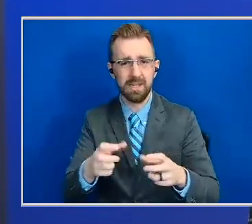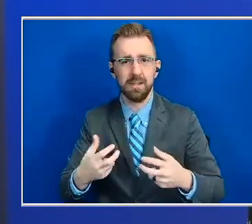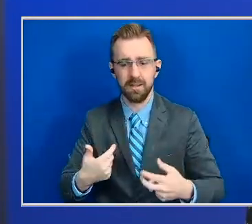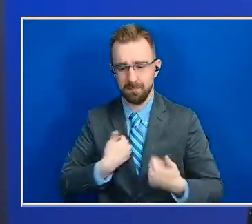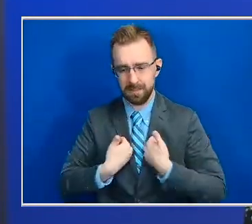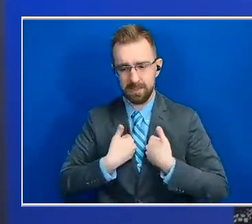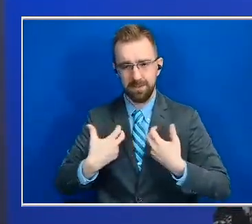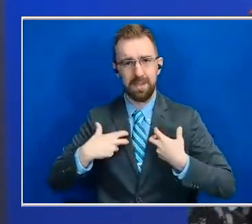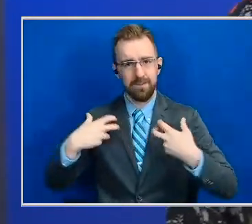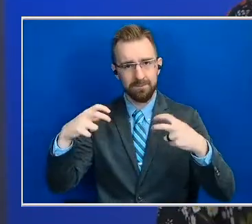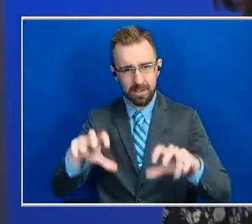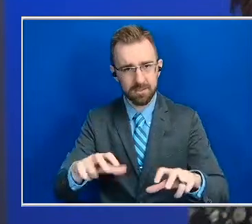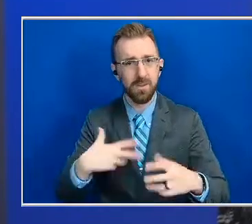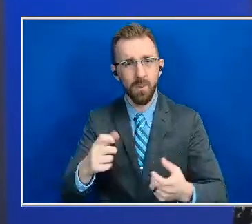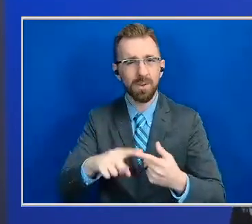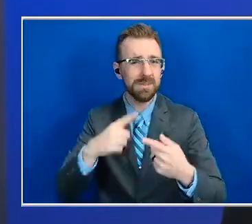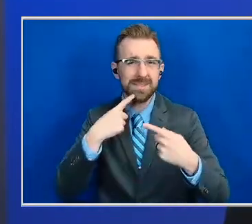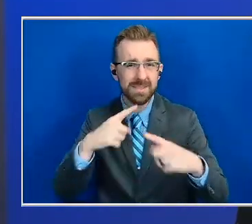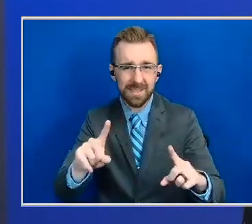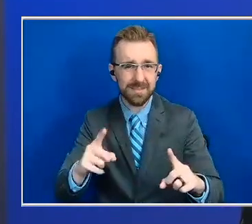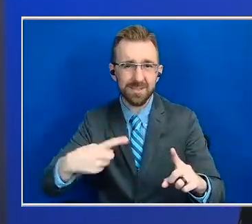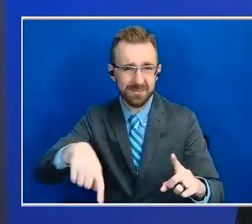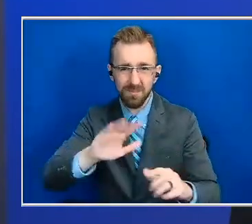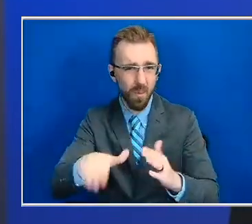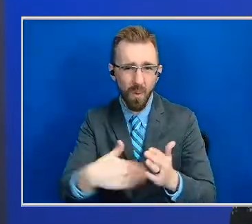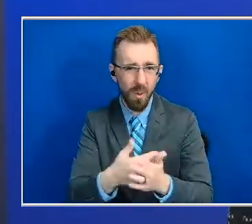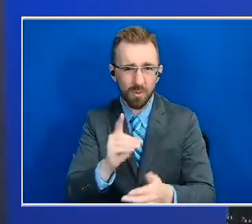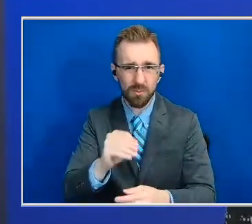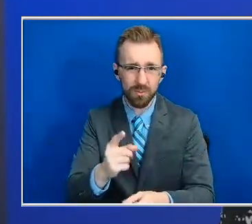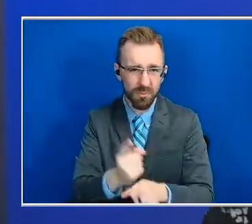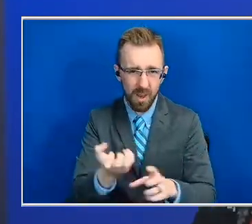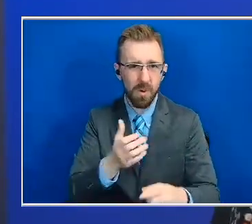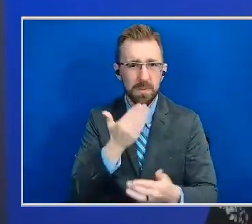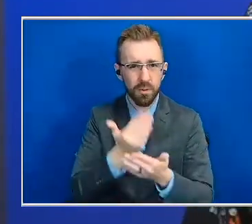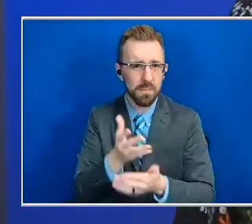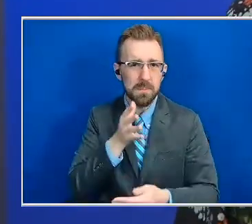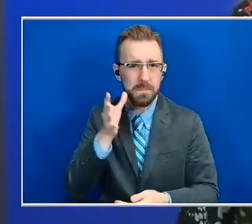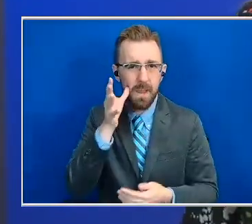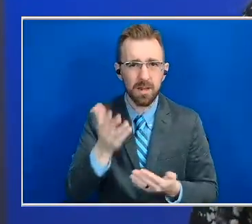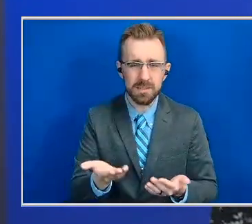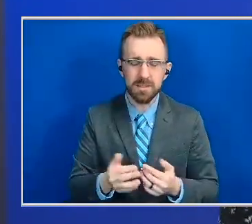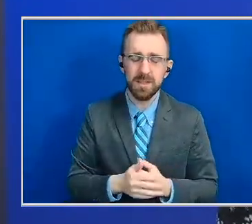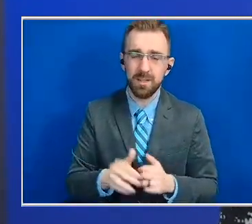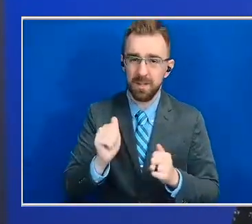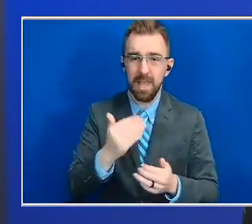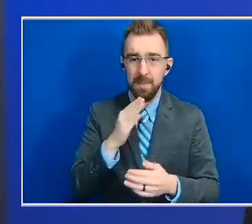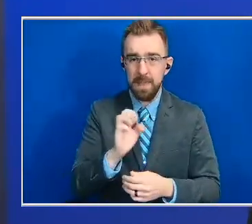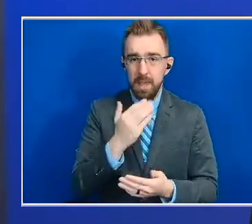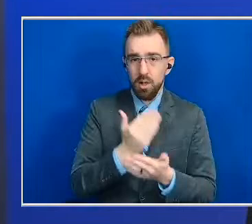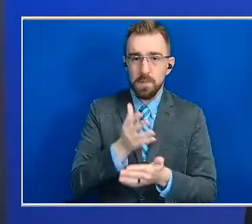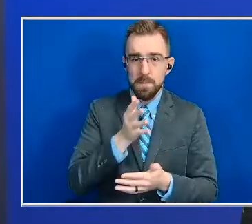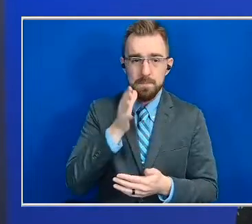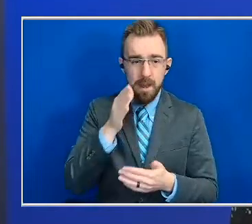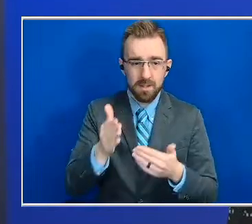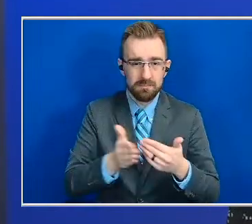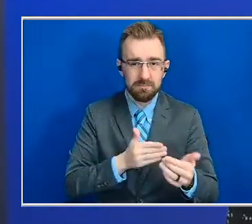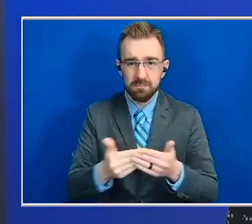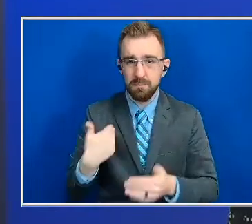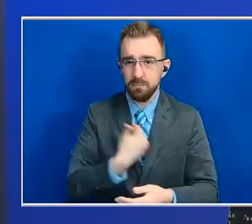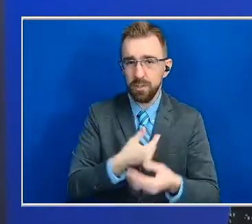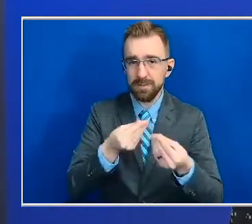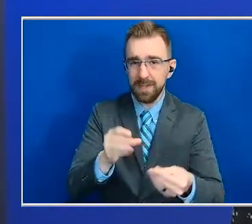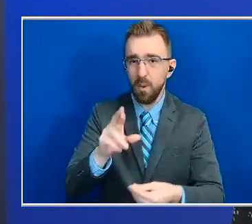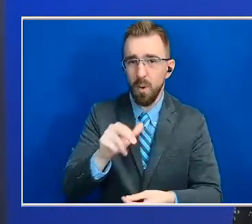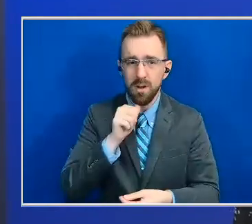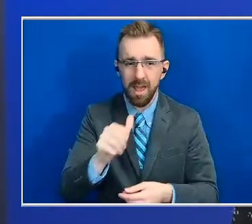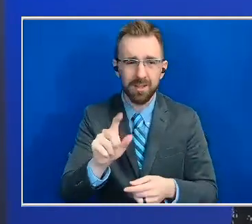just be successful, right? And we all want to be good parents. And you can be a good parent whether you're breastfeeding or not. So I think it's just important that we have